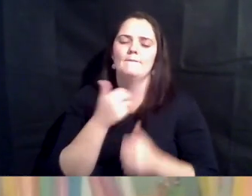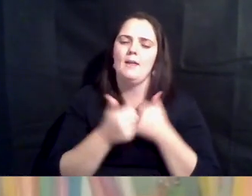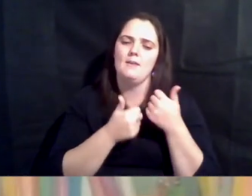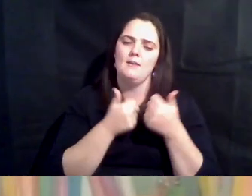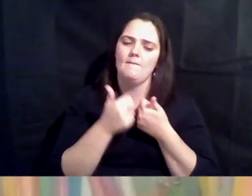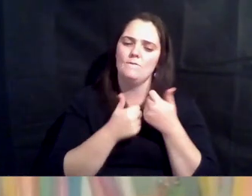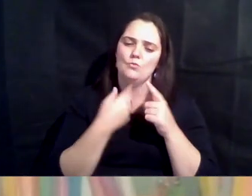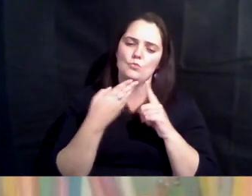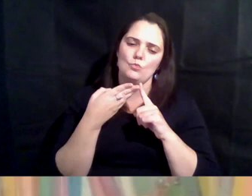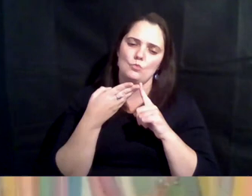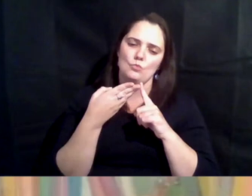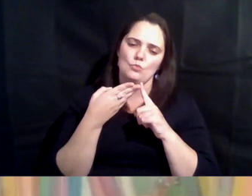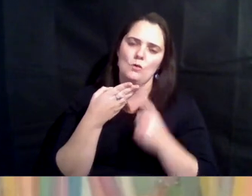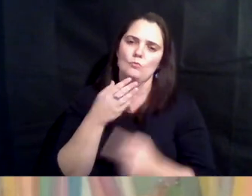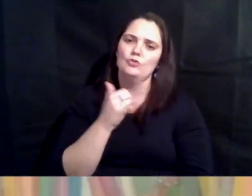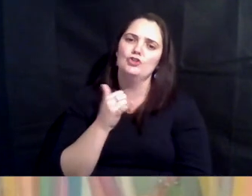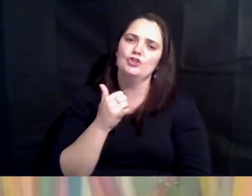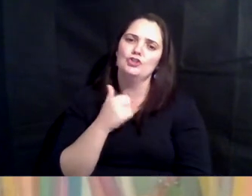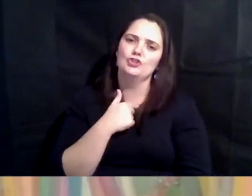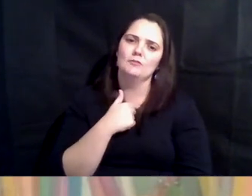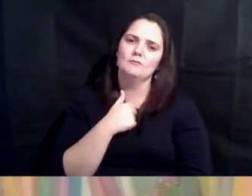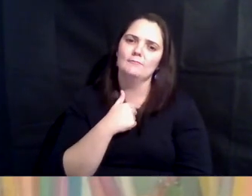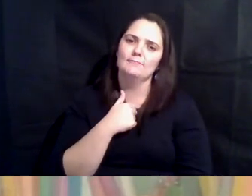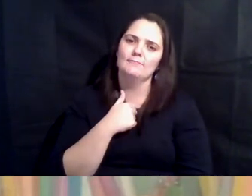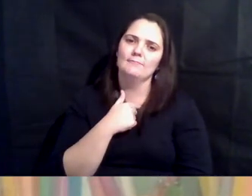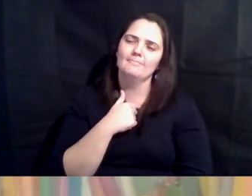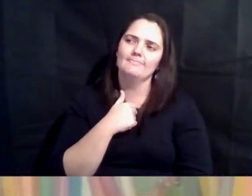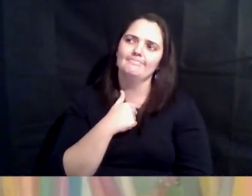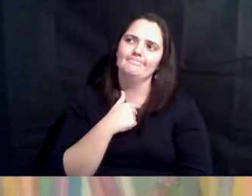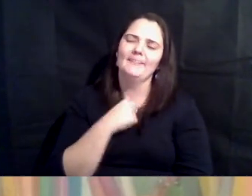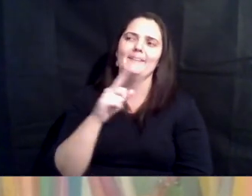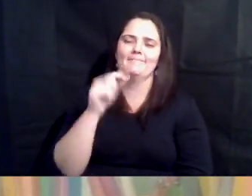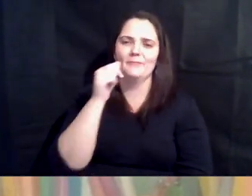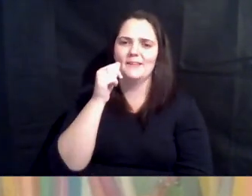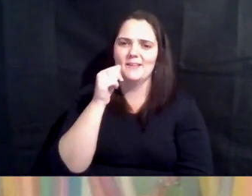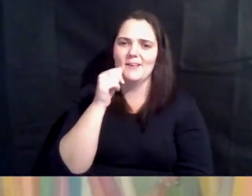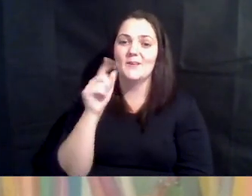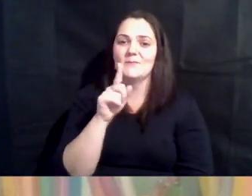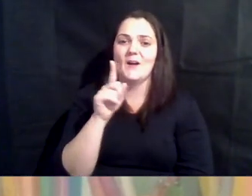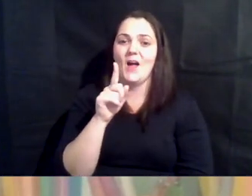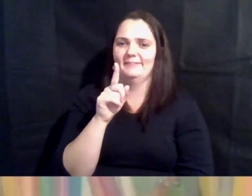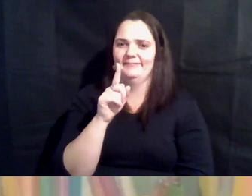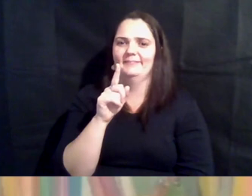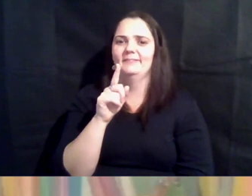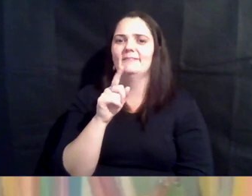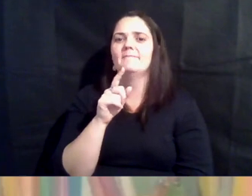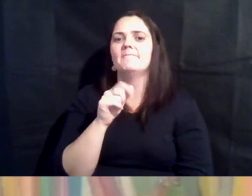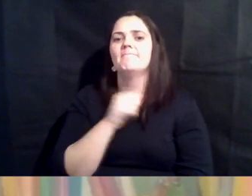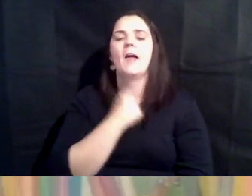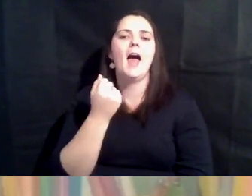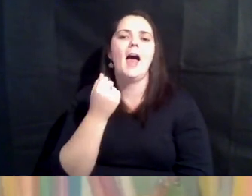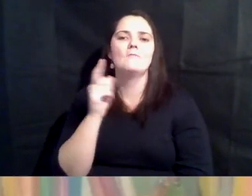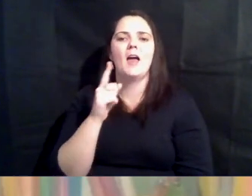is my favorite? I know what my favorite house plant is. It's actually pretty funny. It's a comedy king plant. I call it my